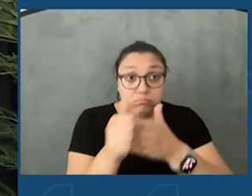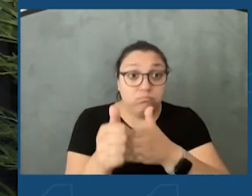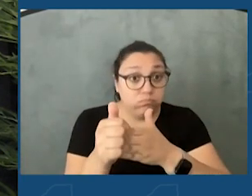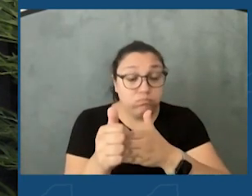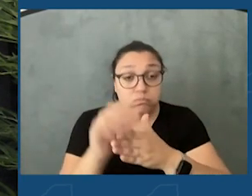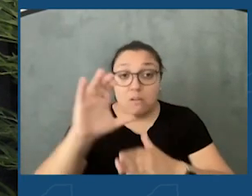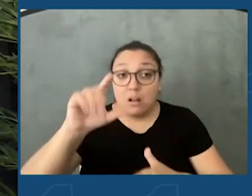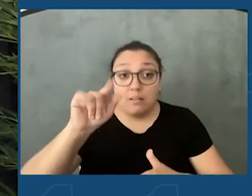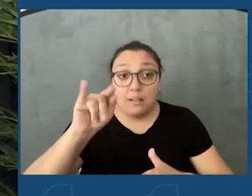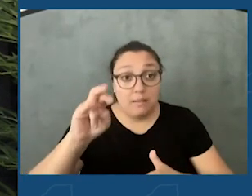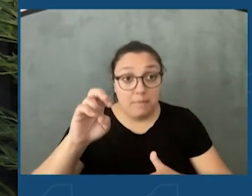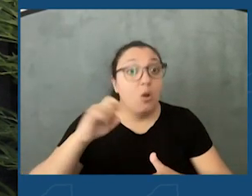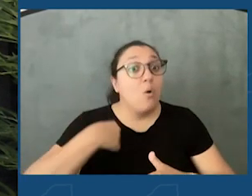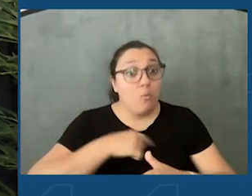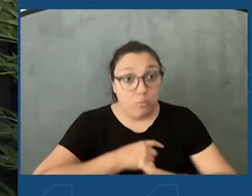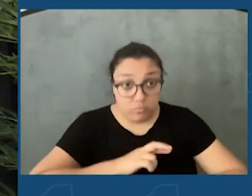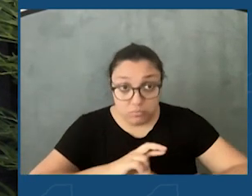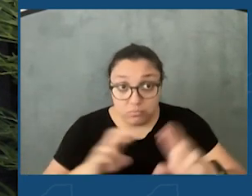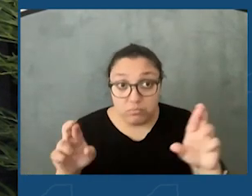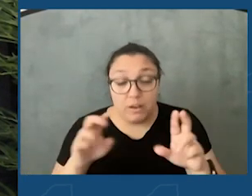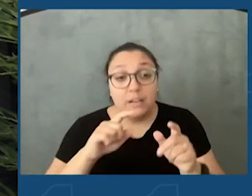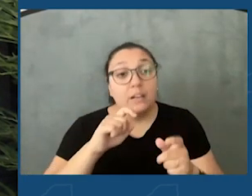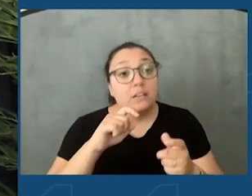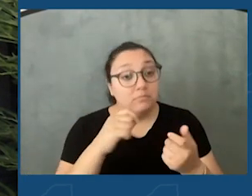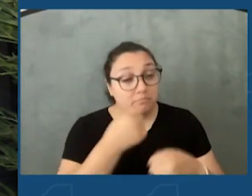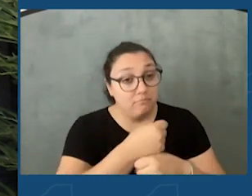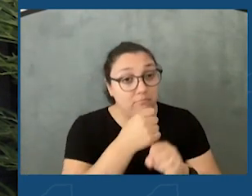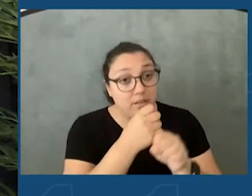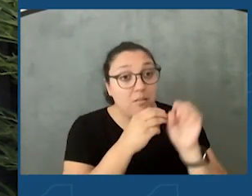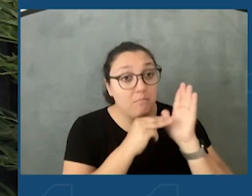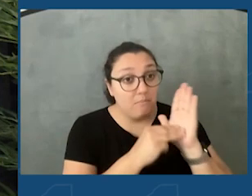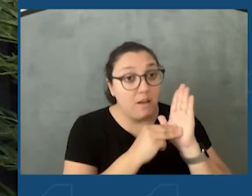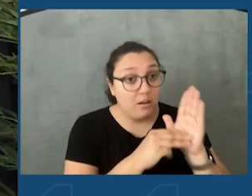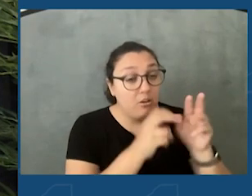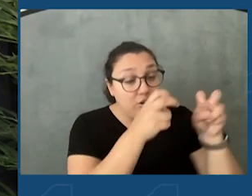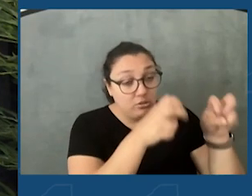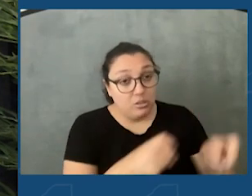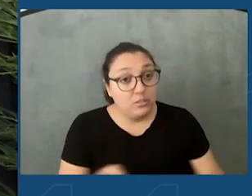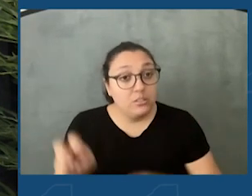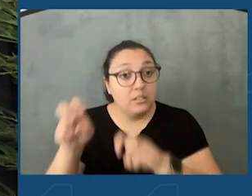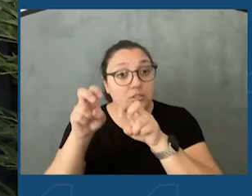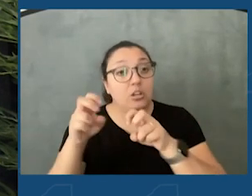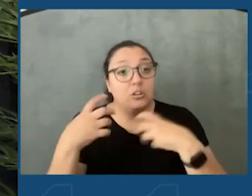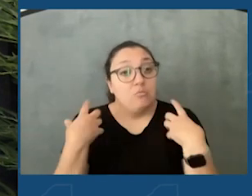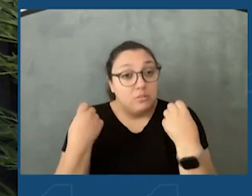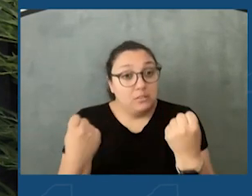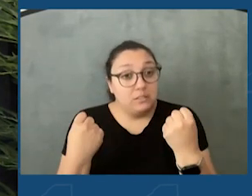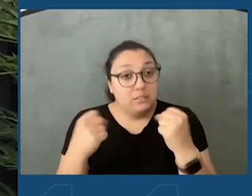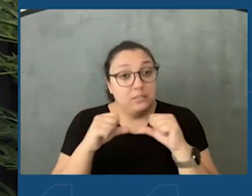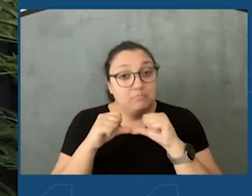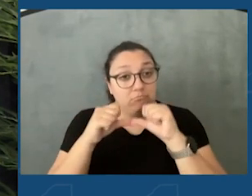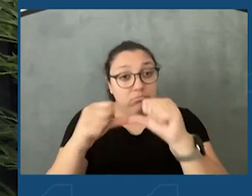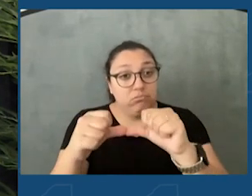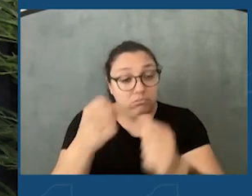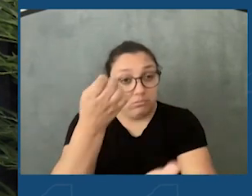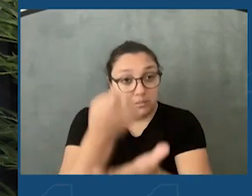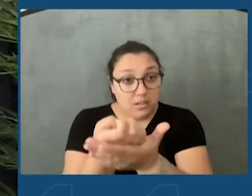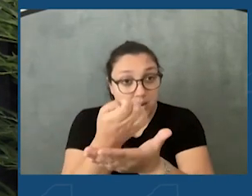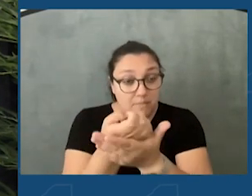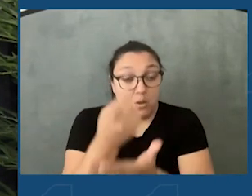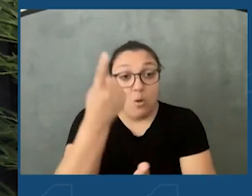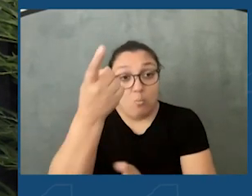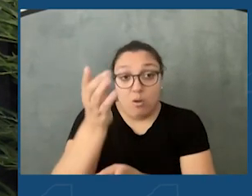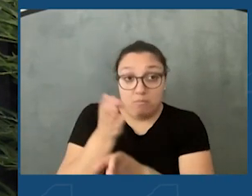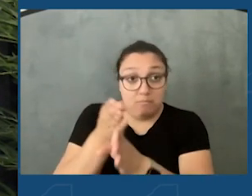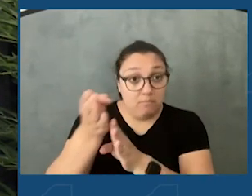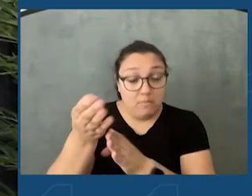well positioned to create the models of how to transition to a resilient and sustainable economy. One of the areas of greatest need,